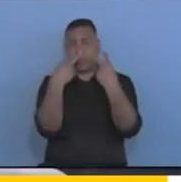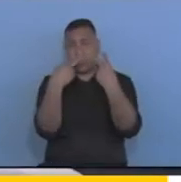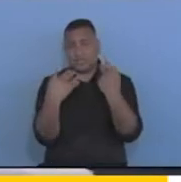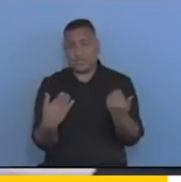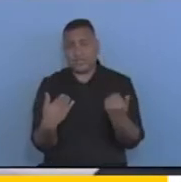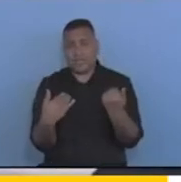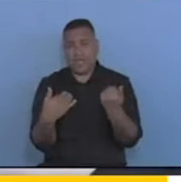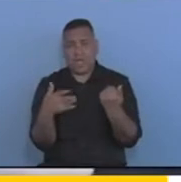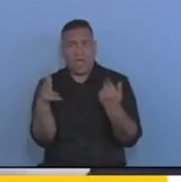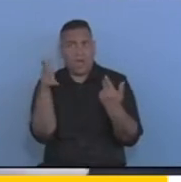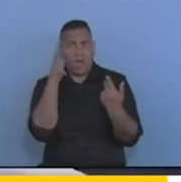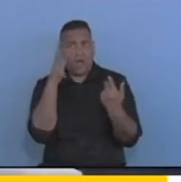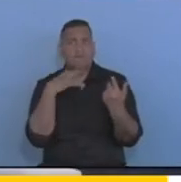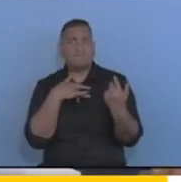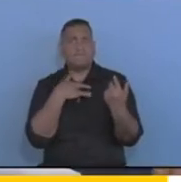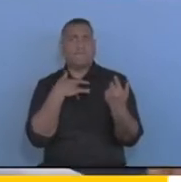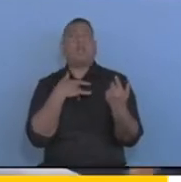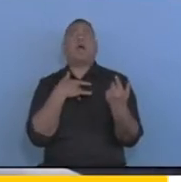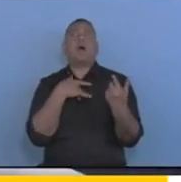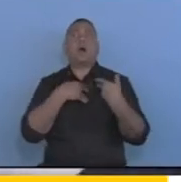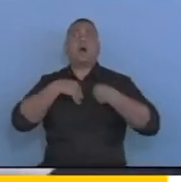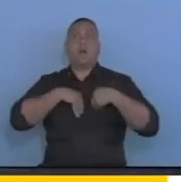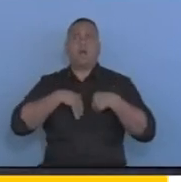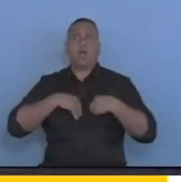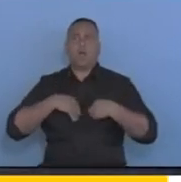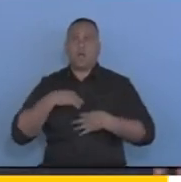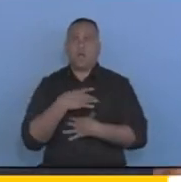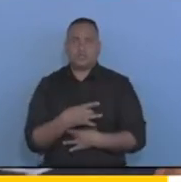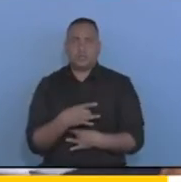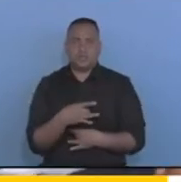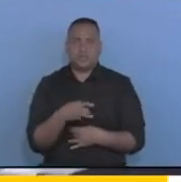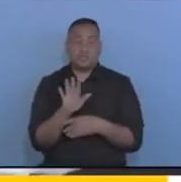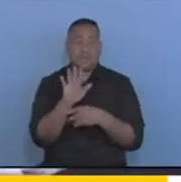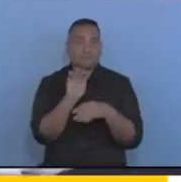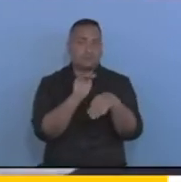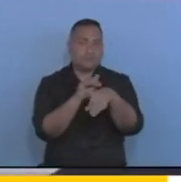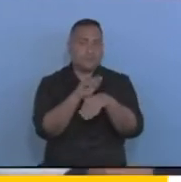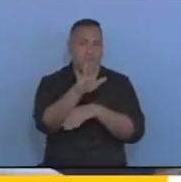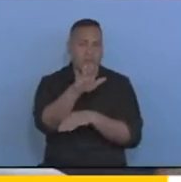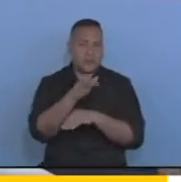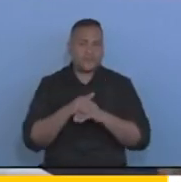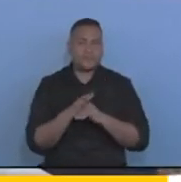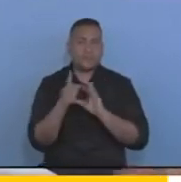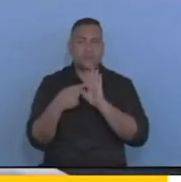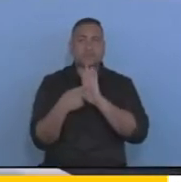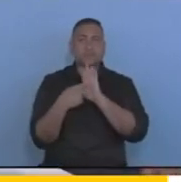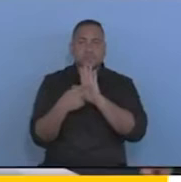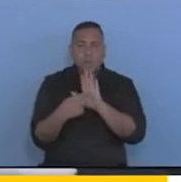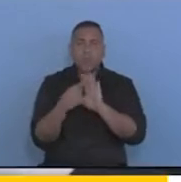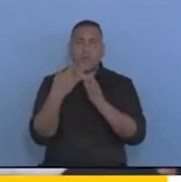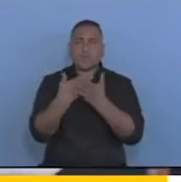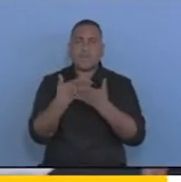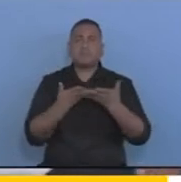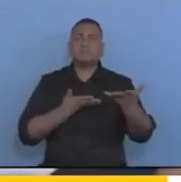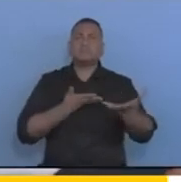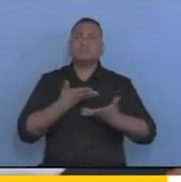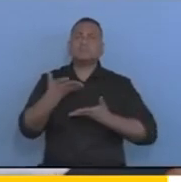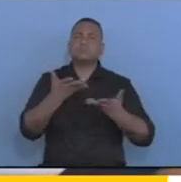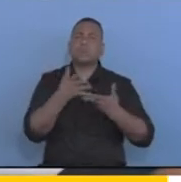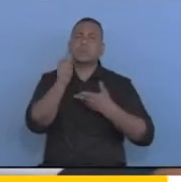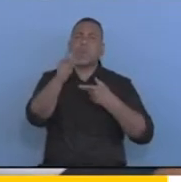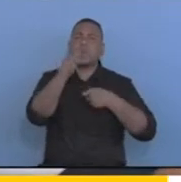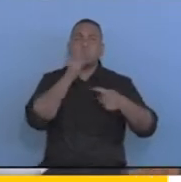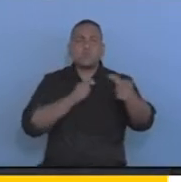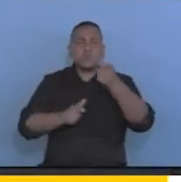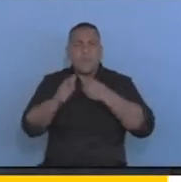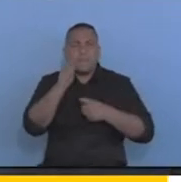And let me just remind you, it is an interactive show, so we're looking forward to your questions or comments. With us, of course, Pat Lawrence, who is the campus manager here at the